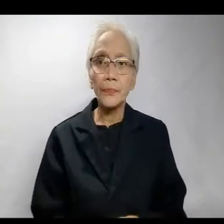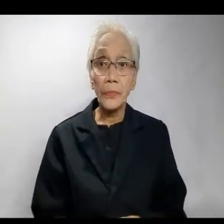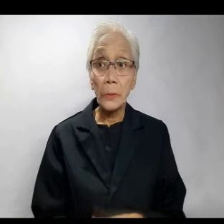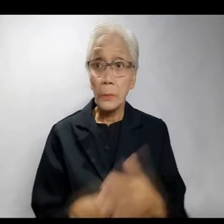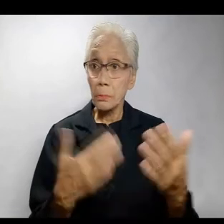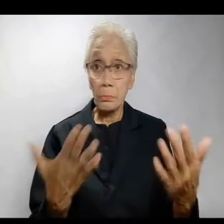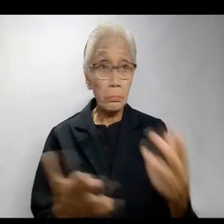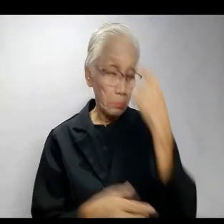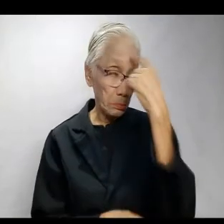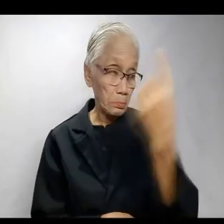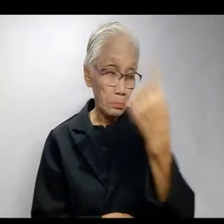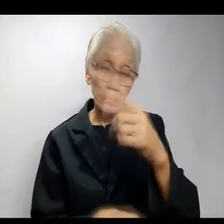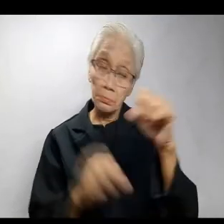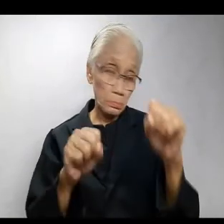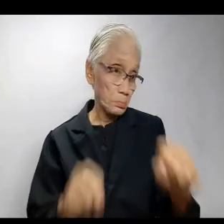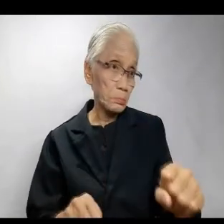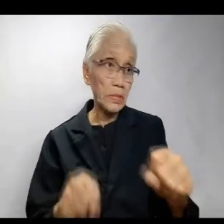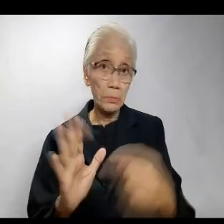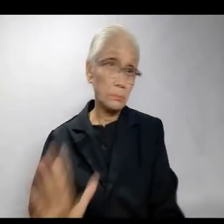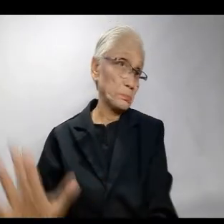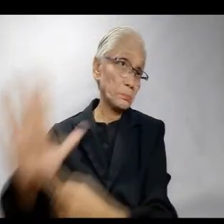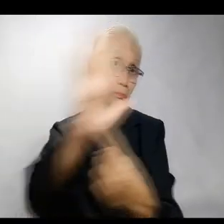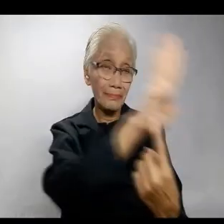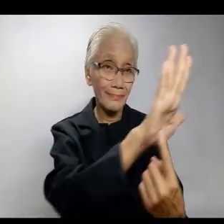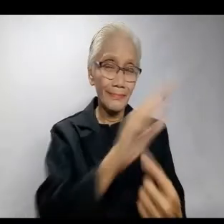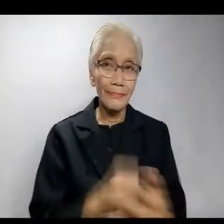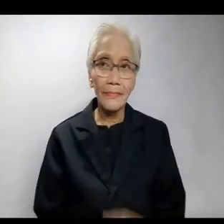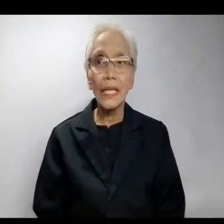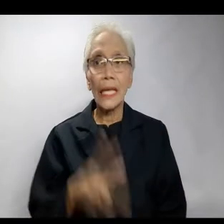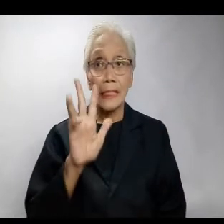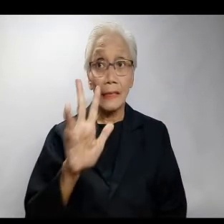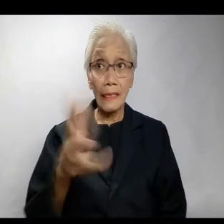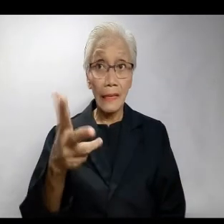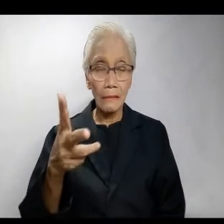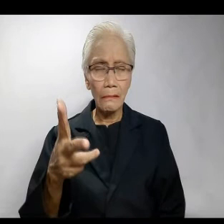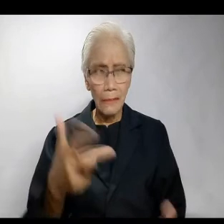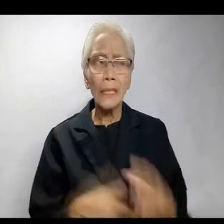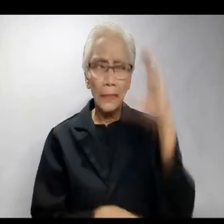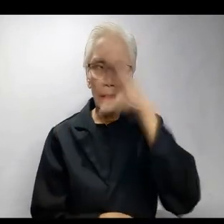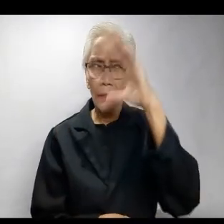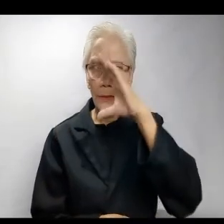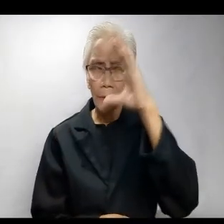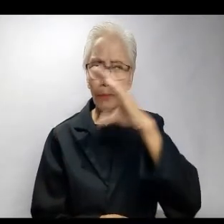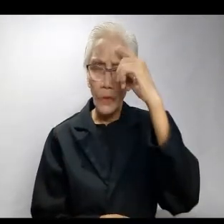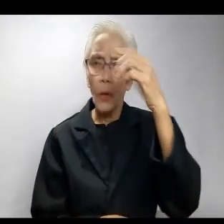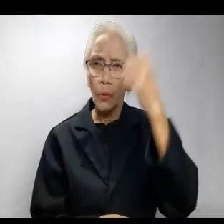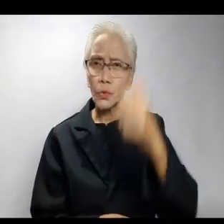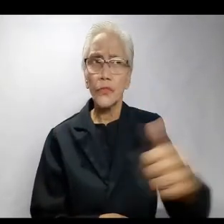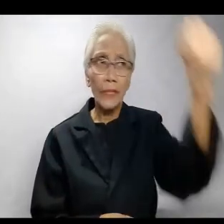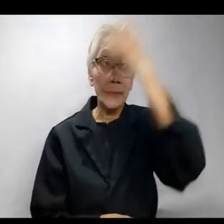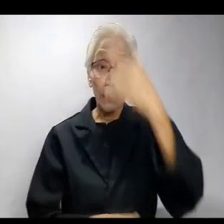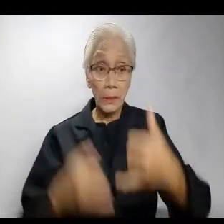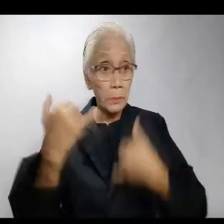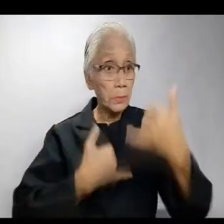serving as their backdrop, so they alone can shine. The third mark is his search